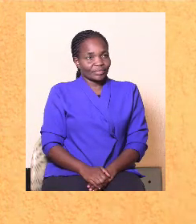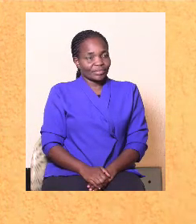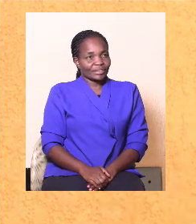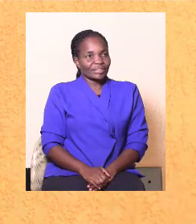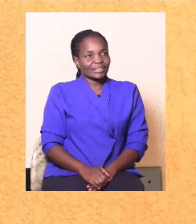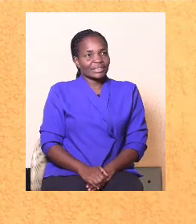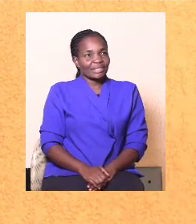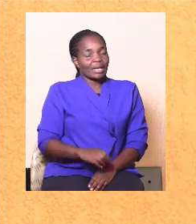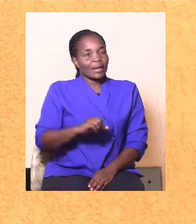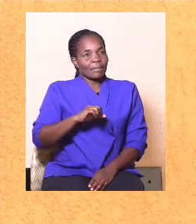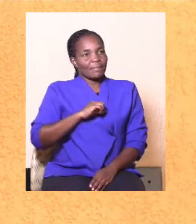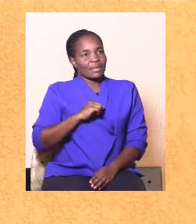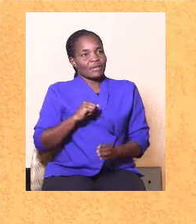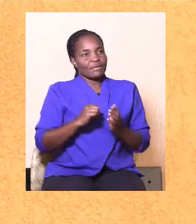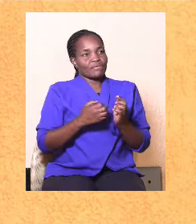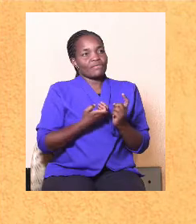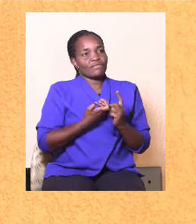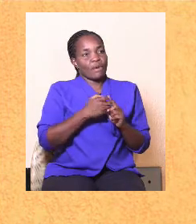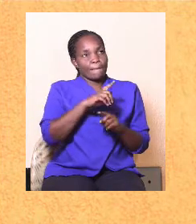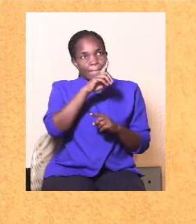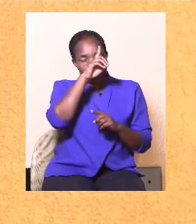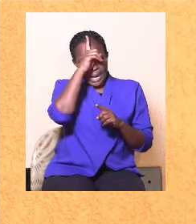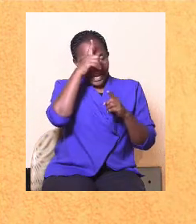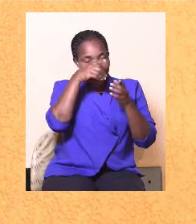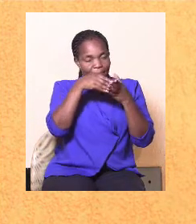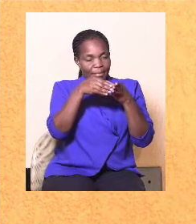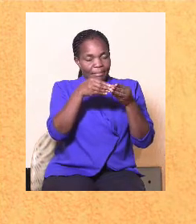Zeitung, Namibia Media Holdings.